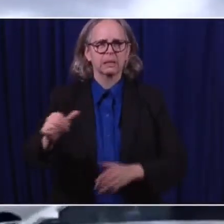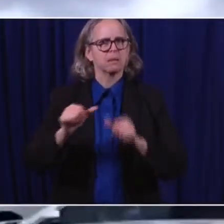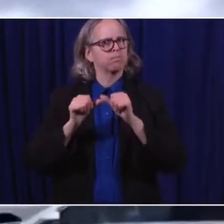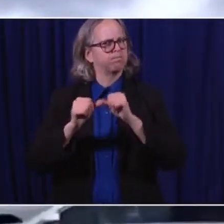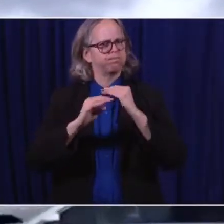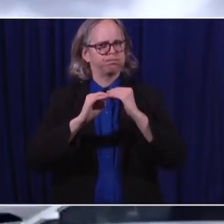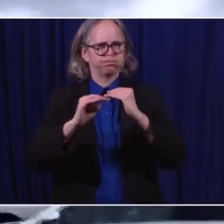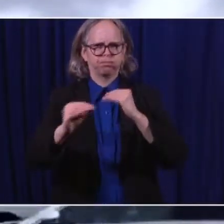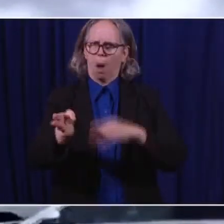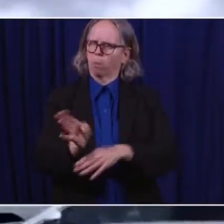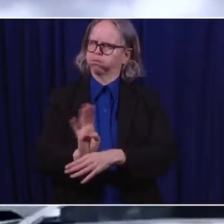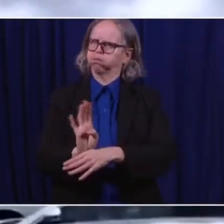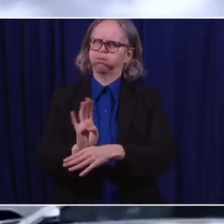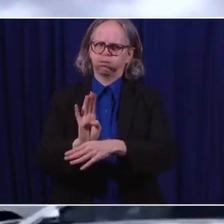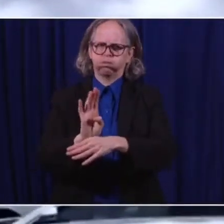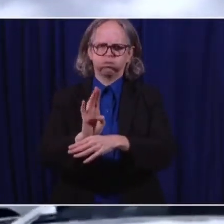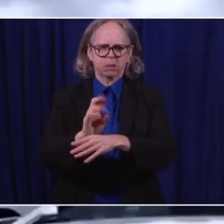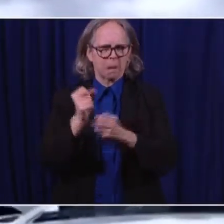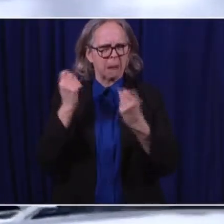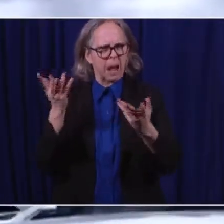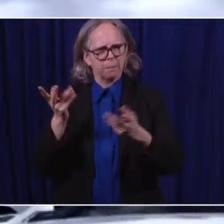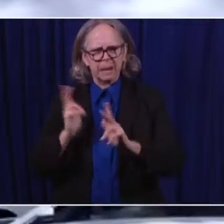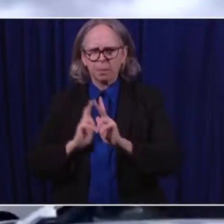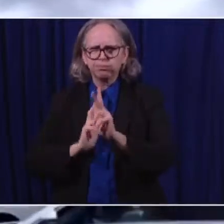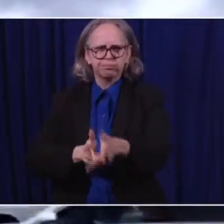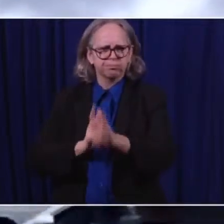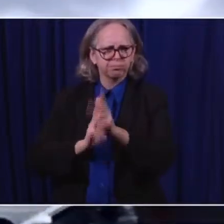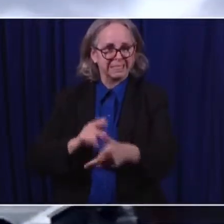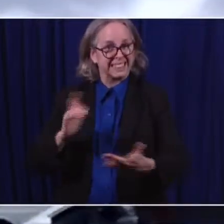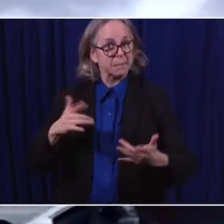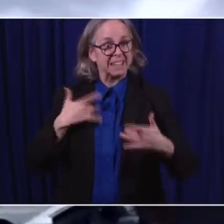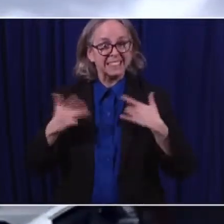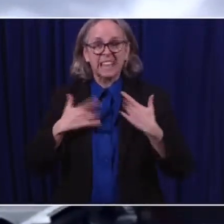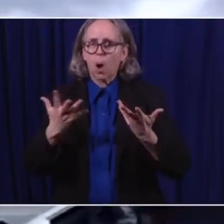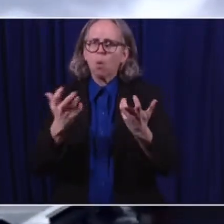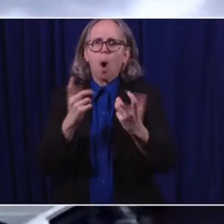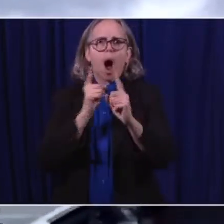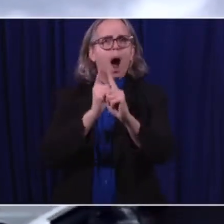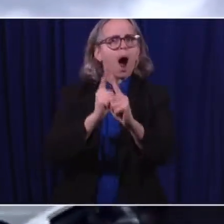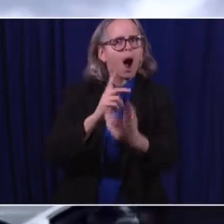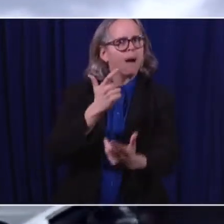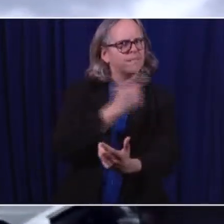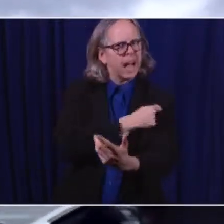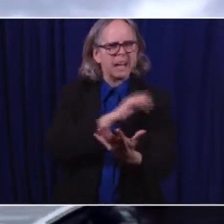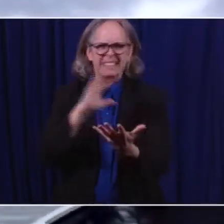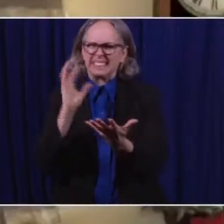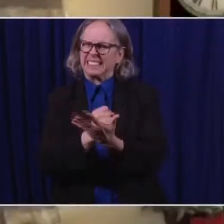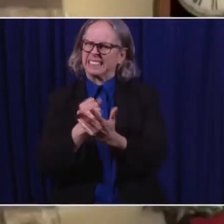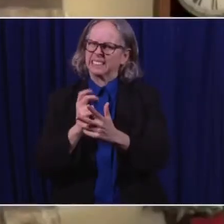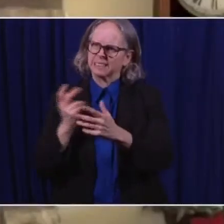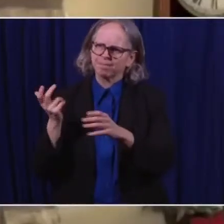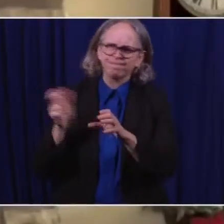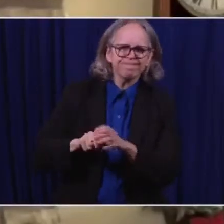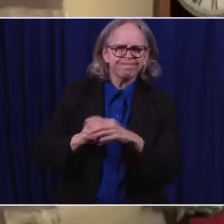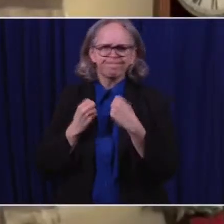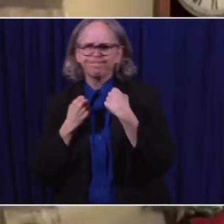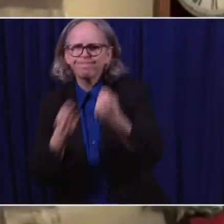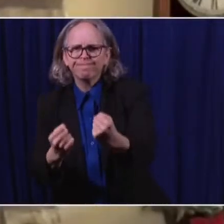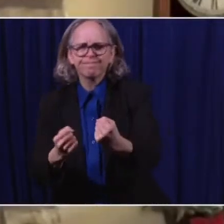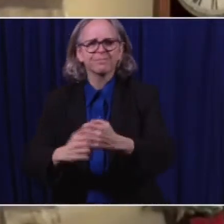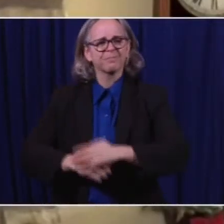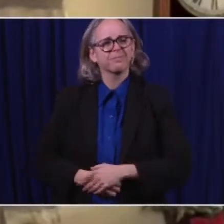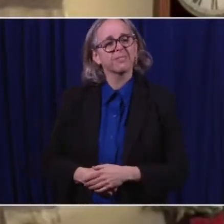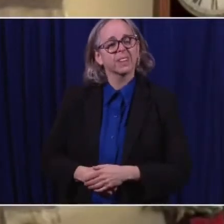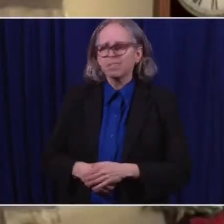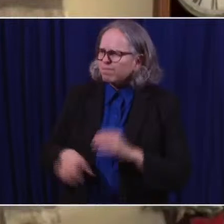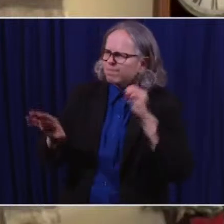of people out here they're interested, excited, and ready to get their shot. So it's been great. So is this basically, are we looking